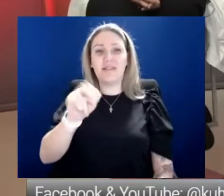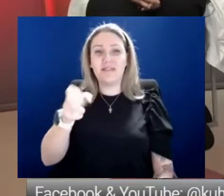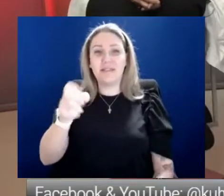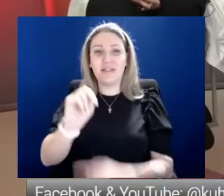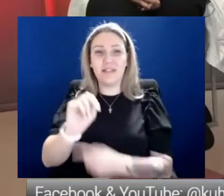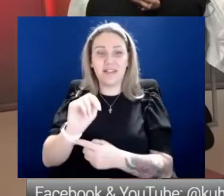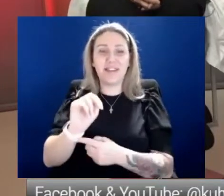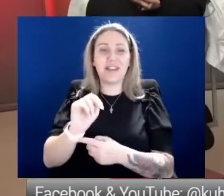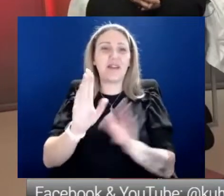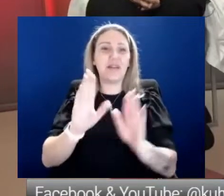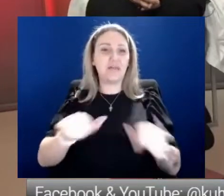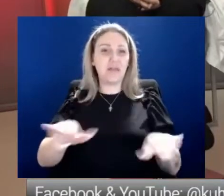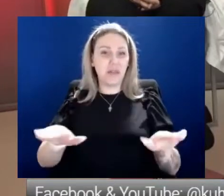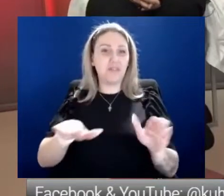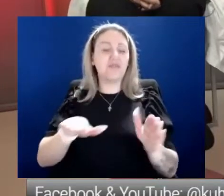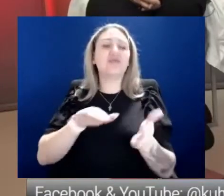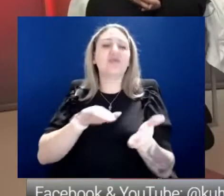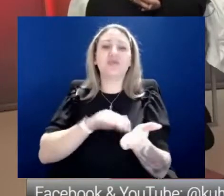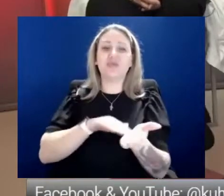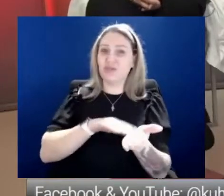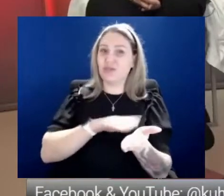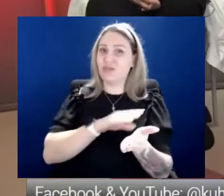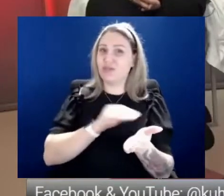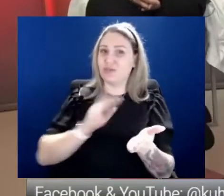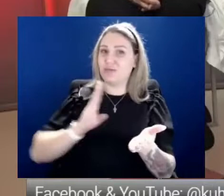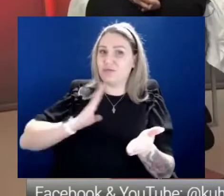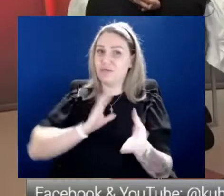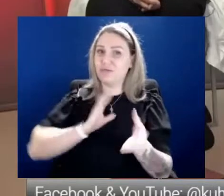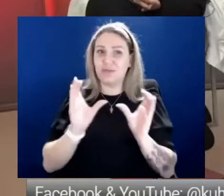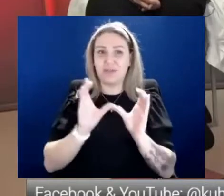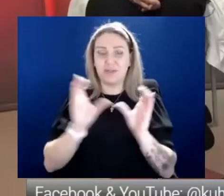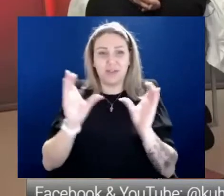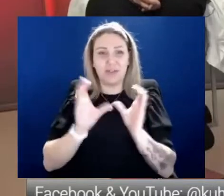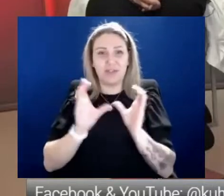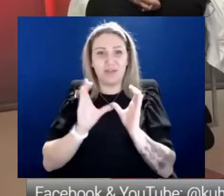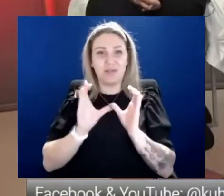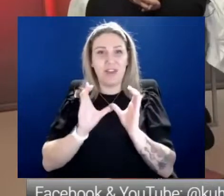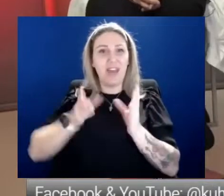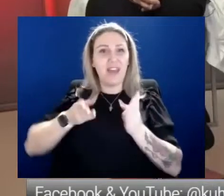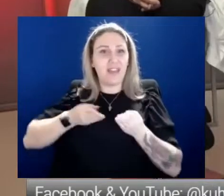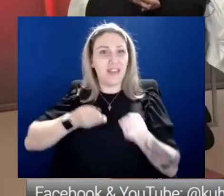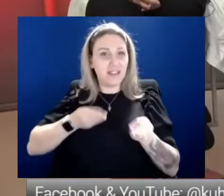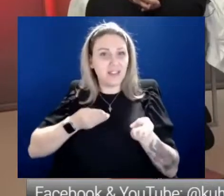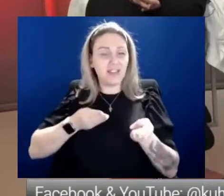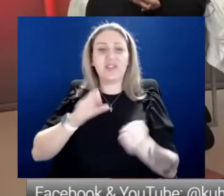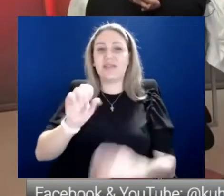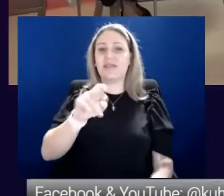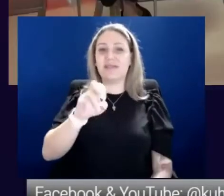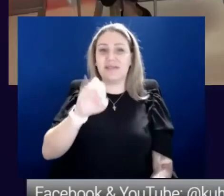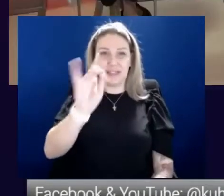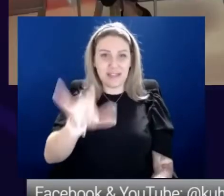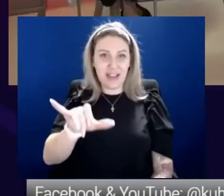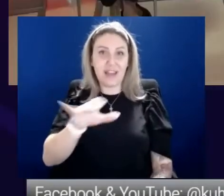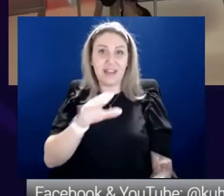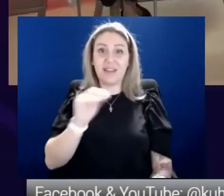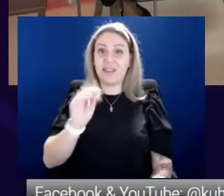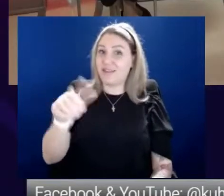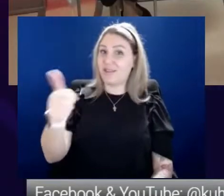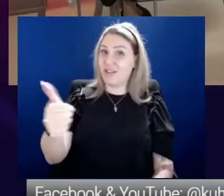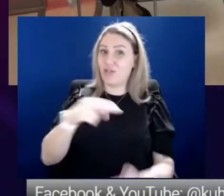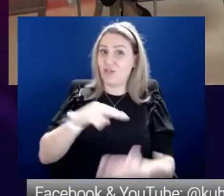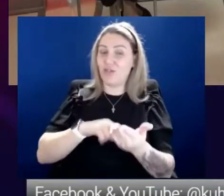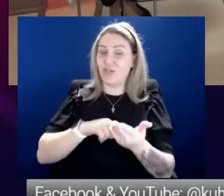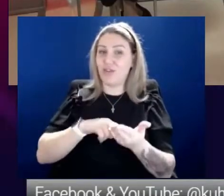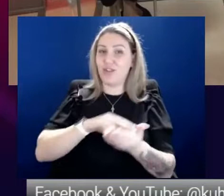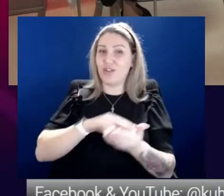international board certified lactation consultant Sally Paige Gertz, and another nurse and international board certified